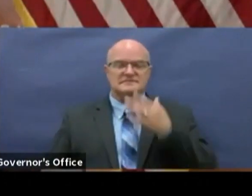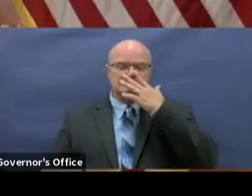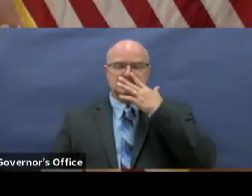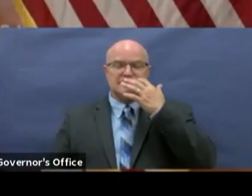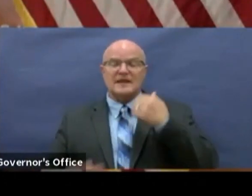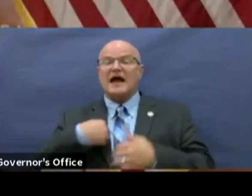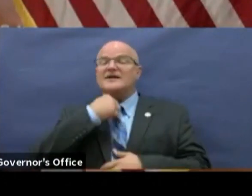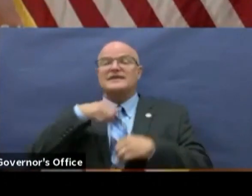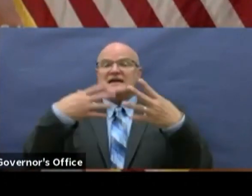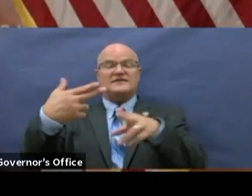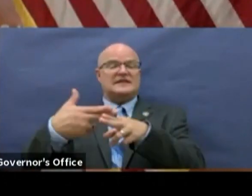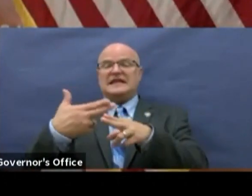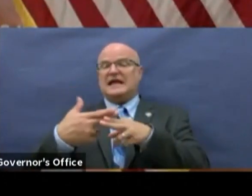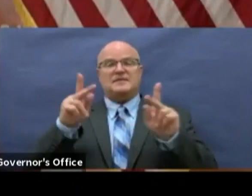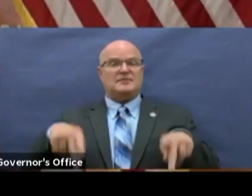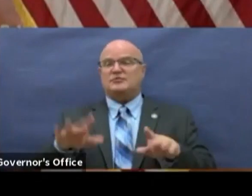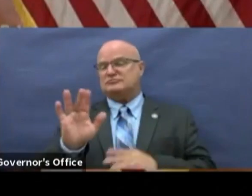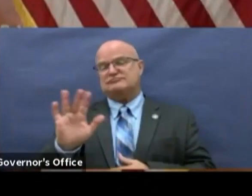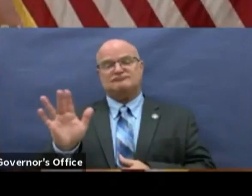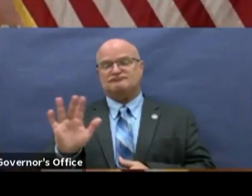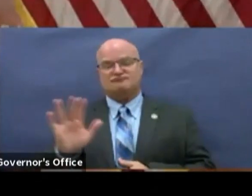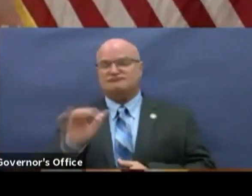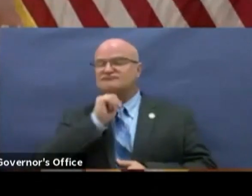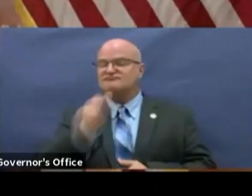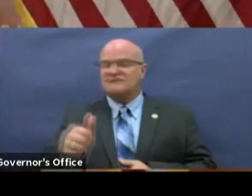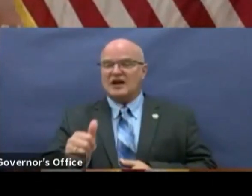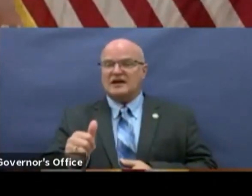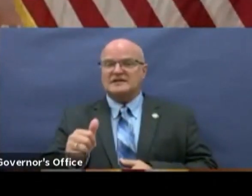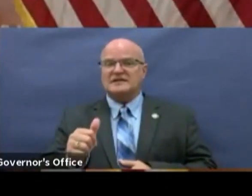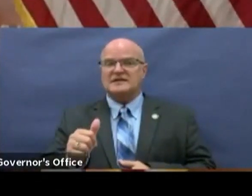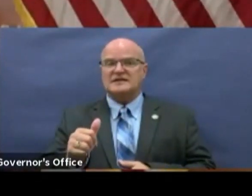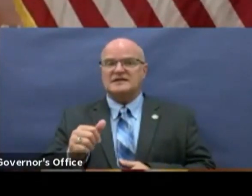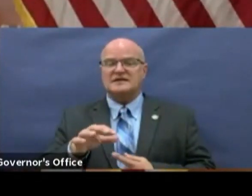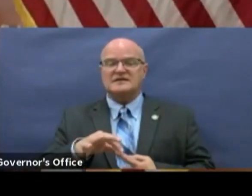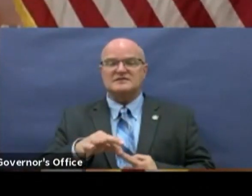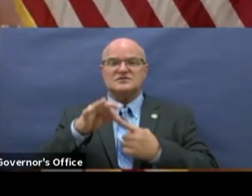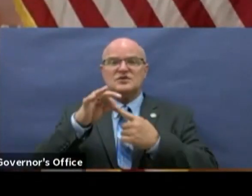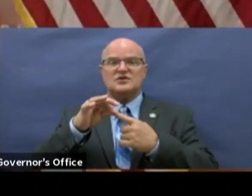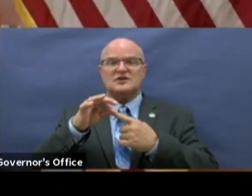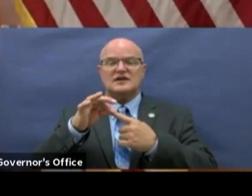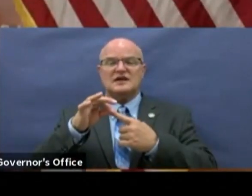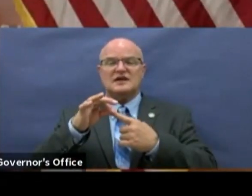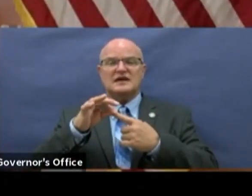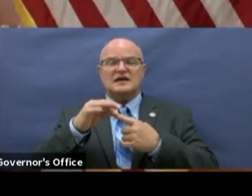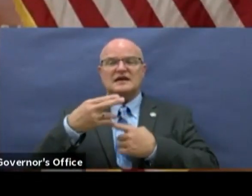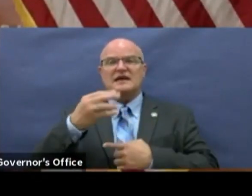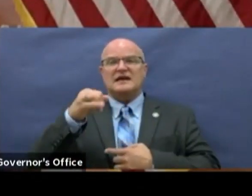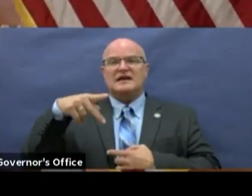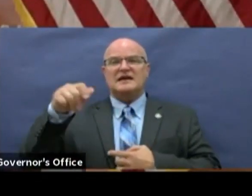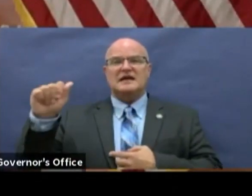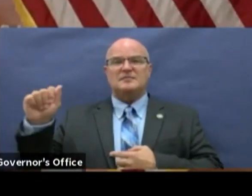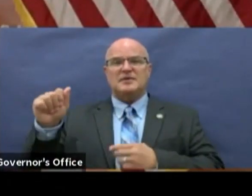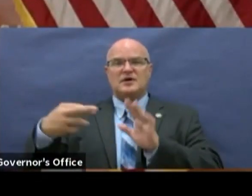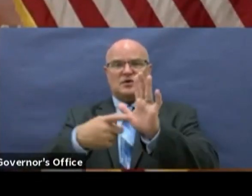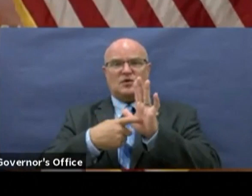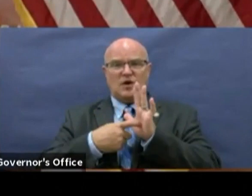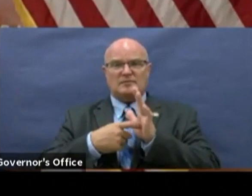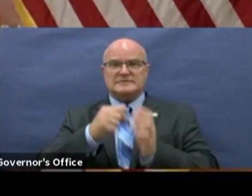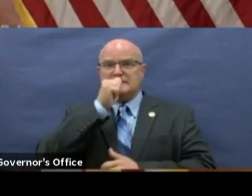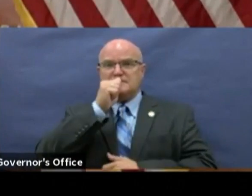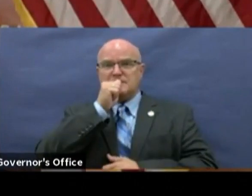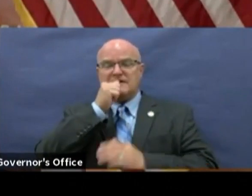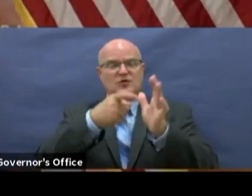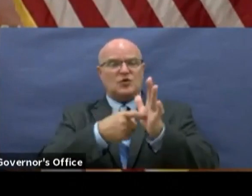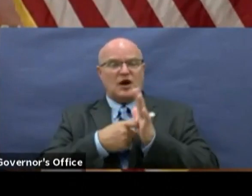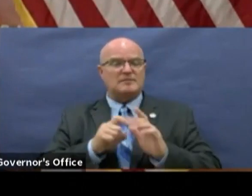I will not give you the name of the individual. There's certain health HIPAA requirements of privacy,